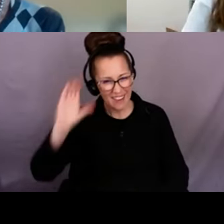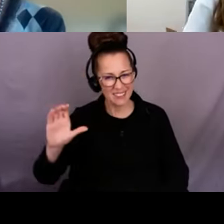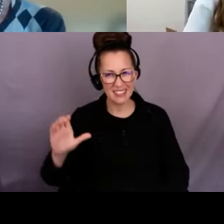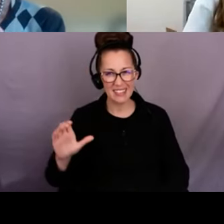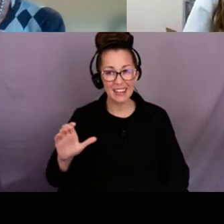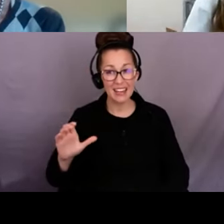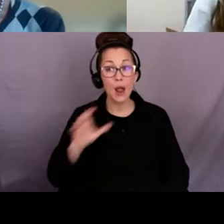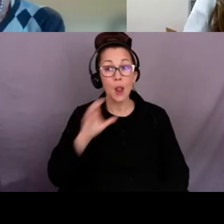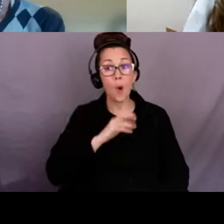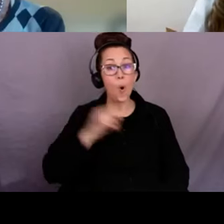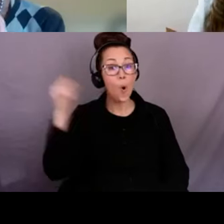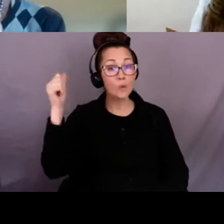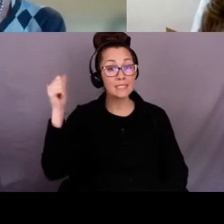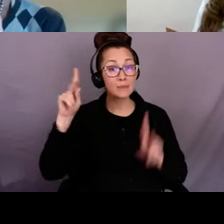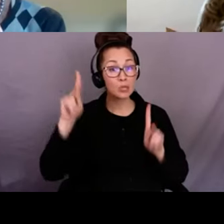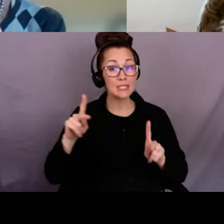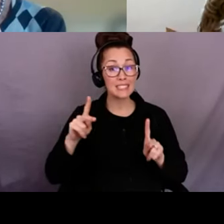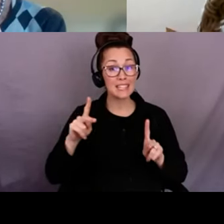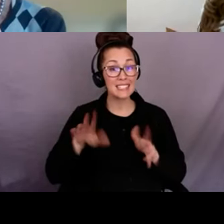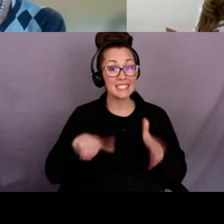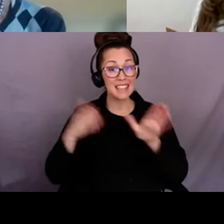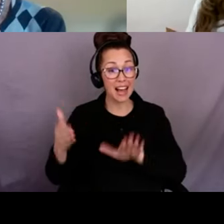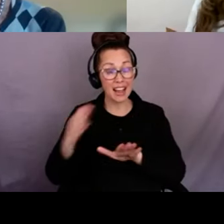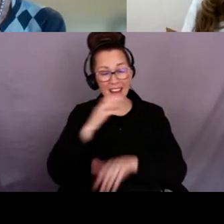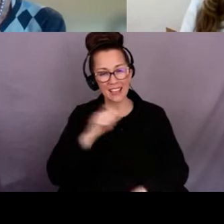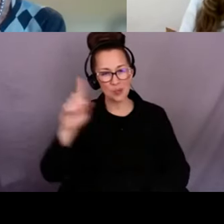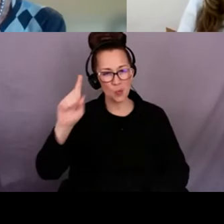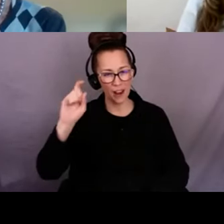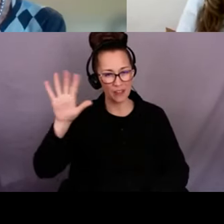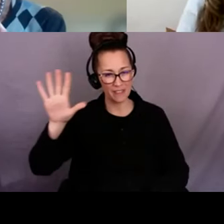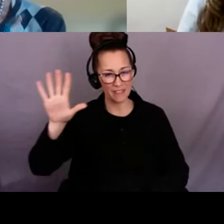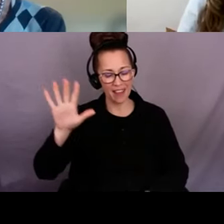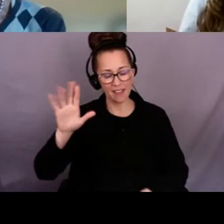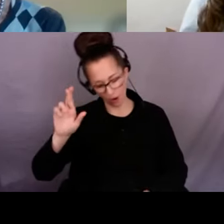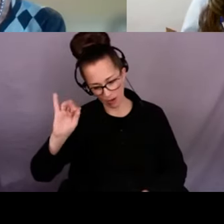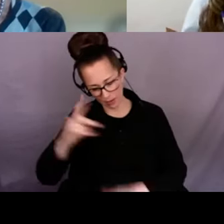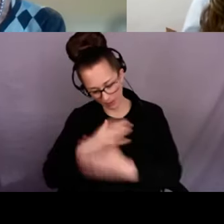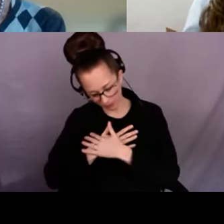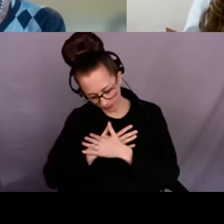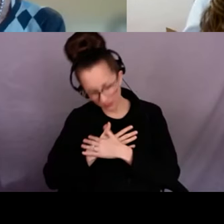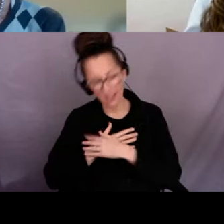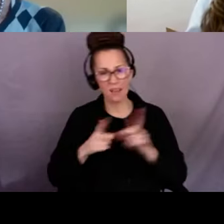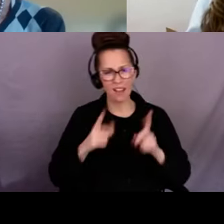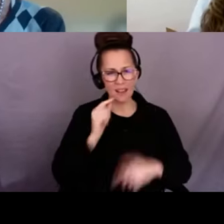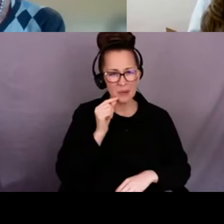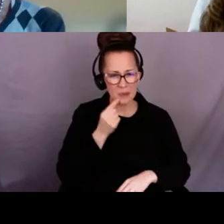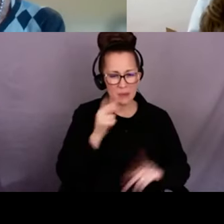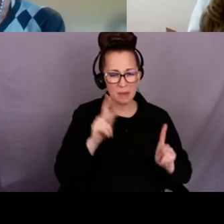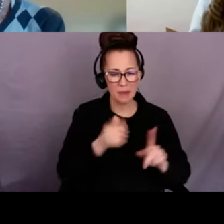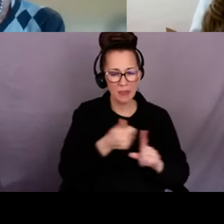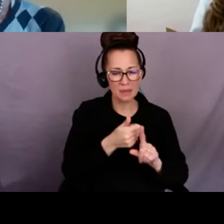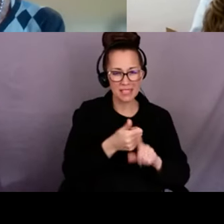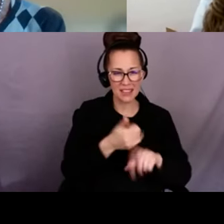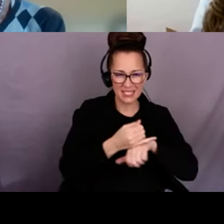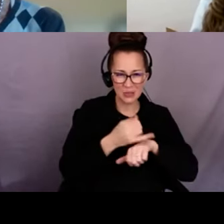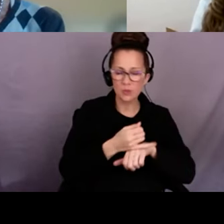our oldest lived to 105. May she rest in peace. But I always think that's so cool because people who were institutionalized were not